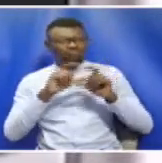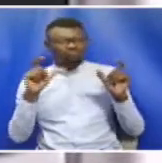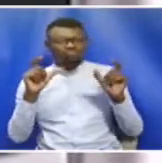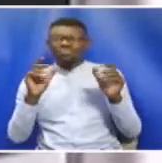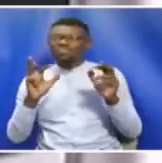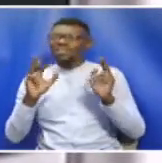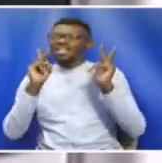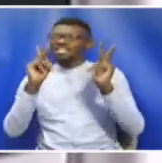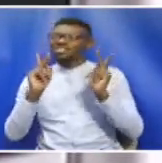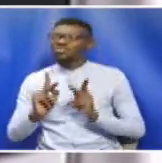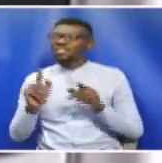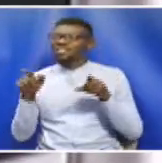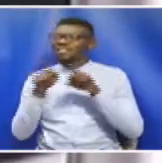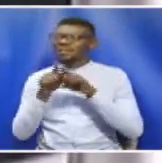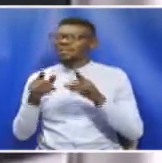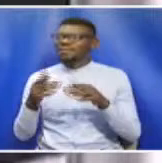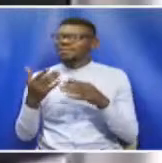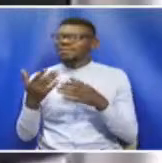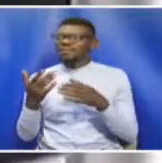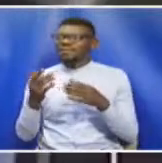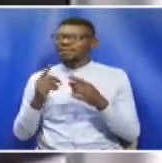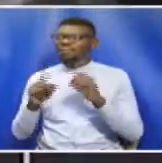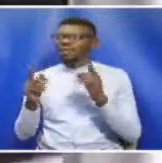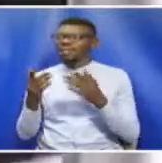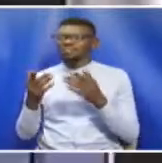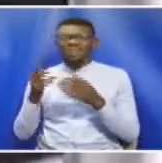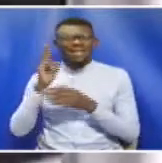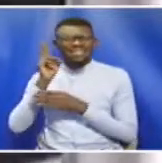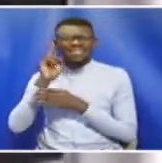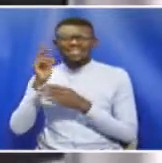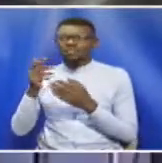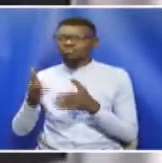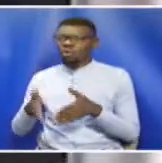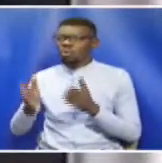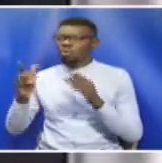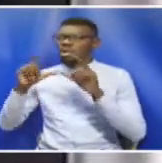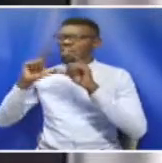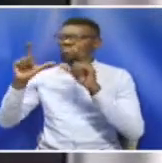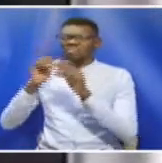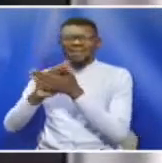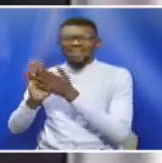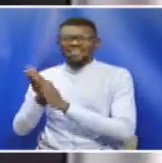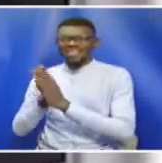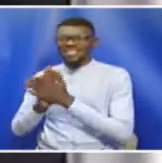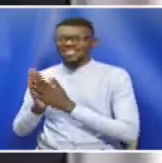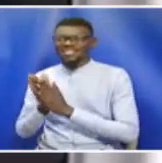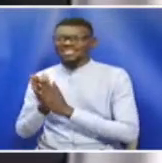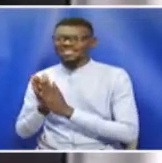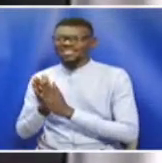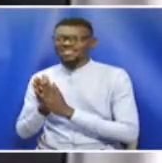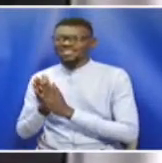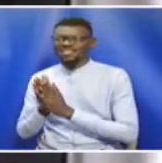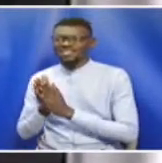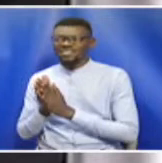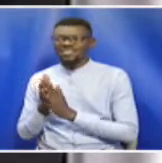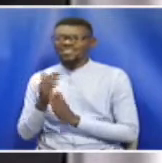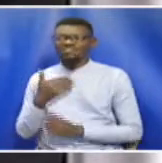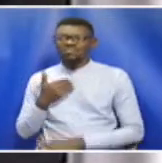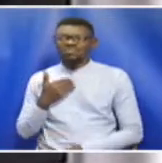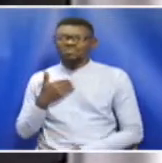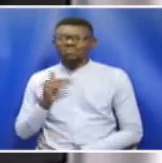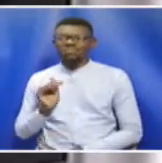Kisumu, but they don't have anything here in Kisii. So I'm challenging the